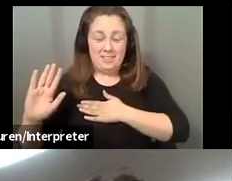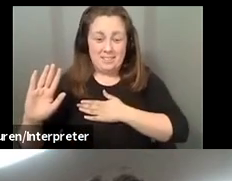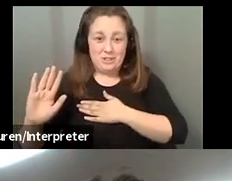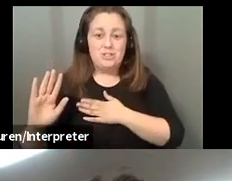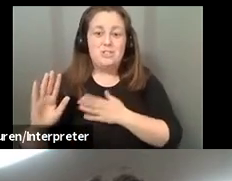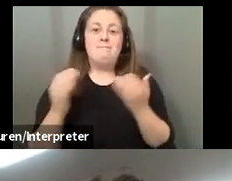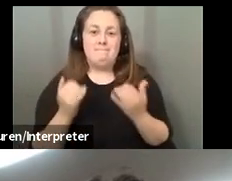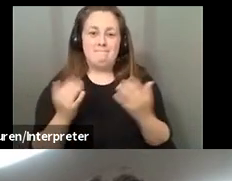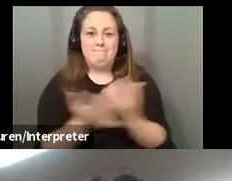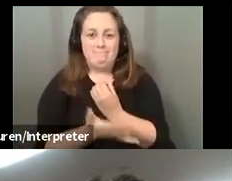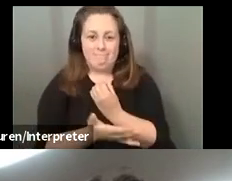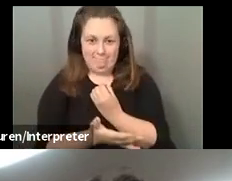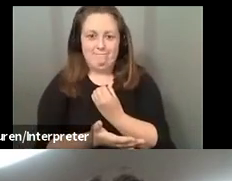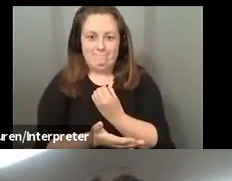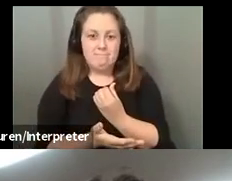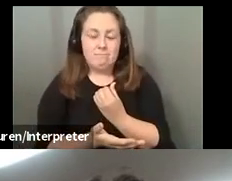that now.